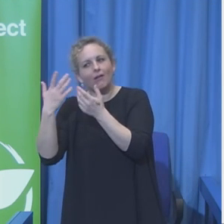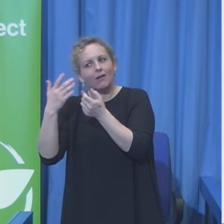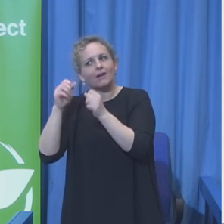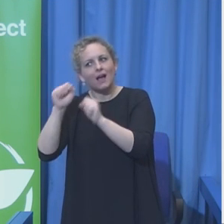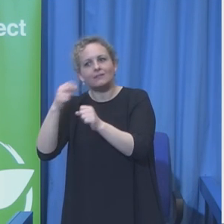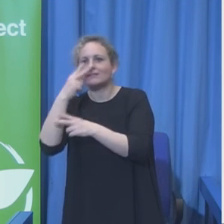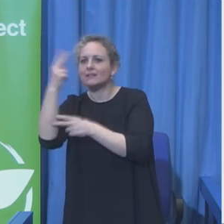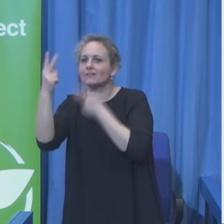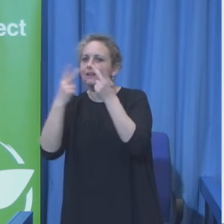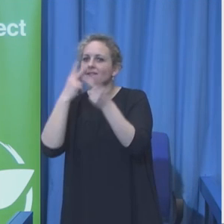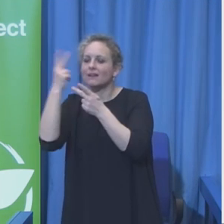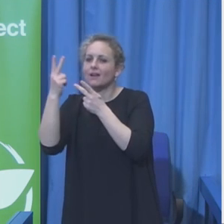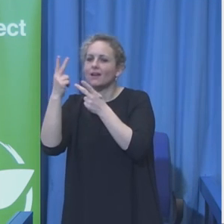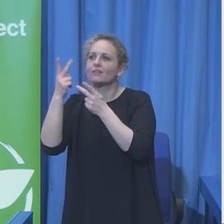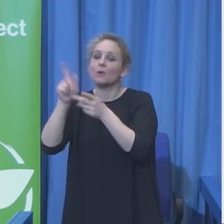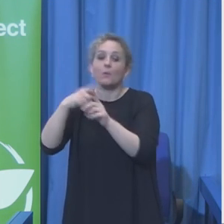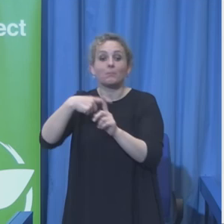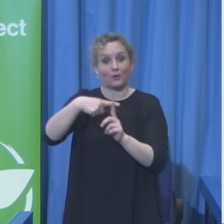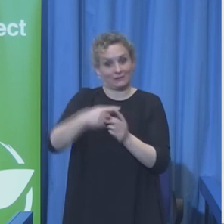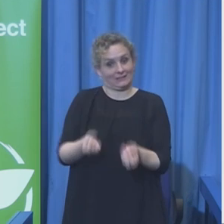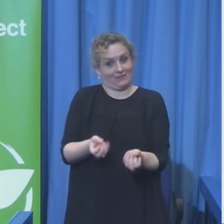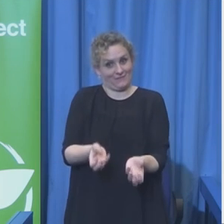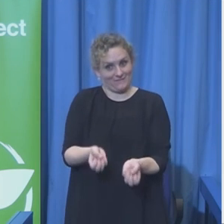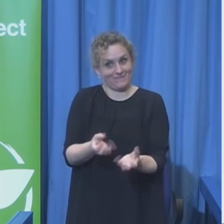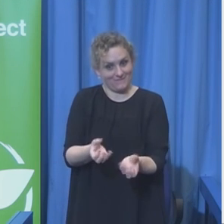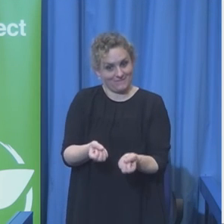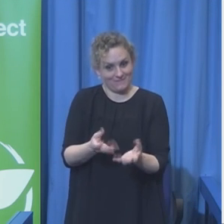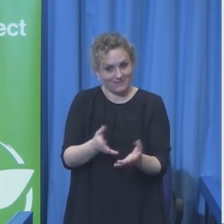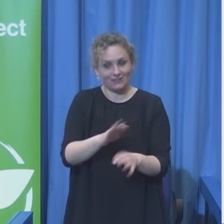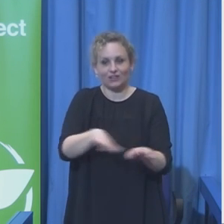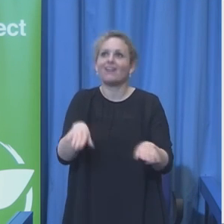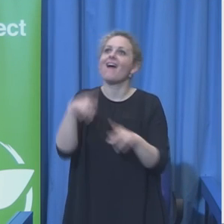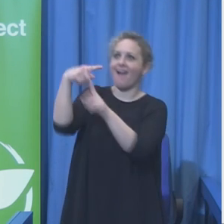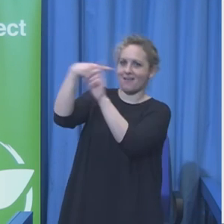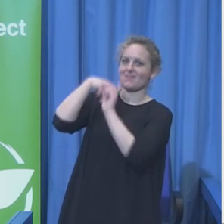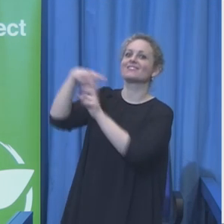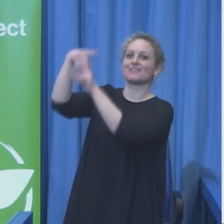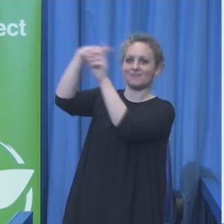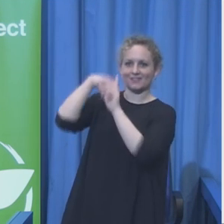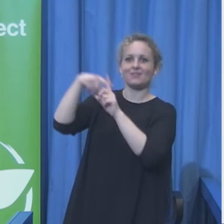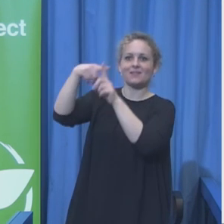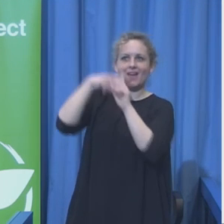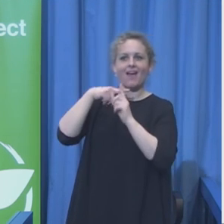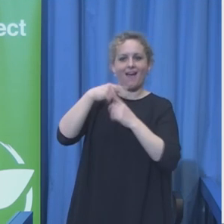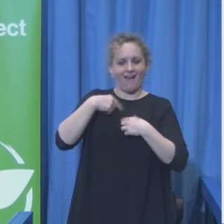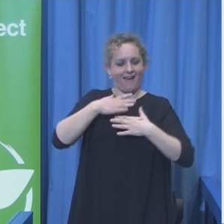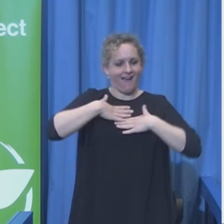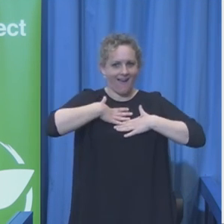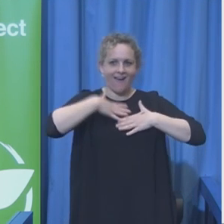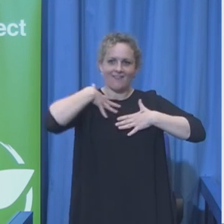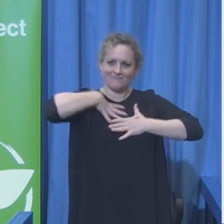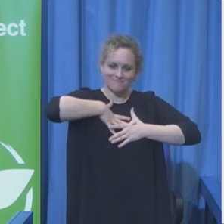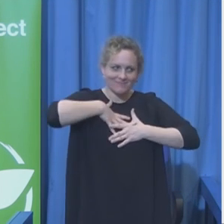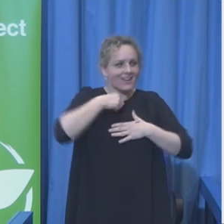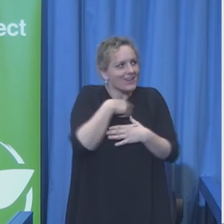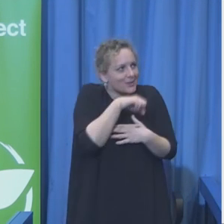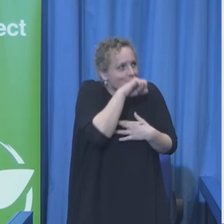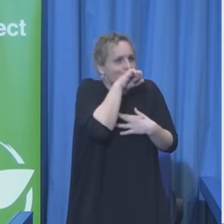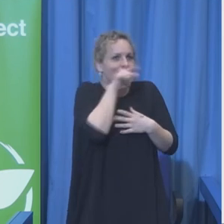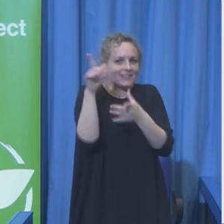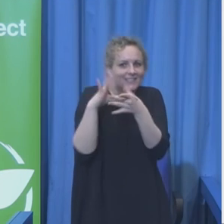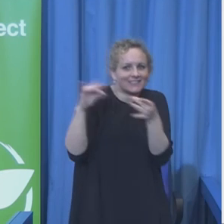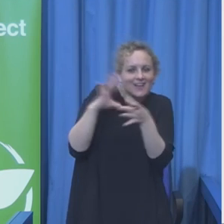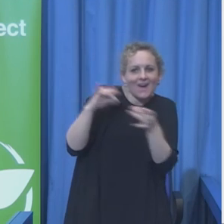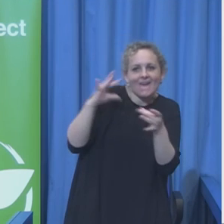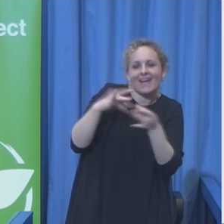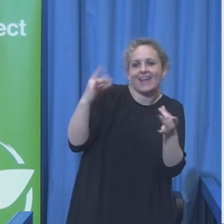thing that you might wish to take away with you, and I loved it. Let's leave the dis at